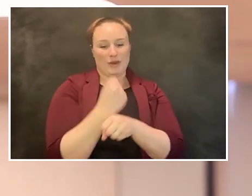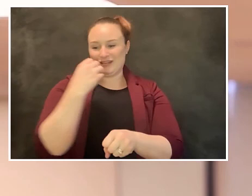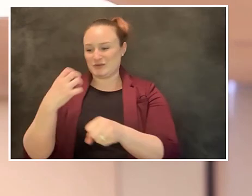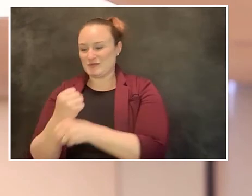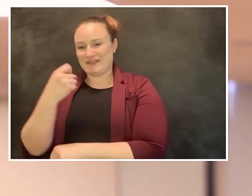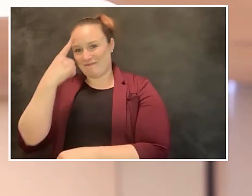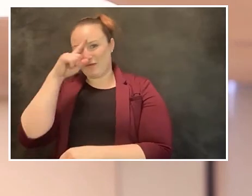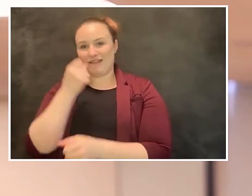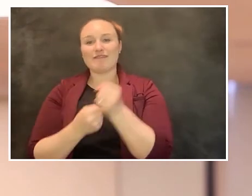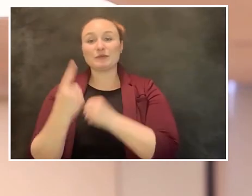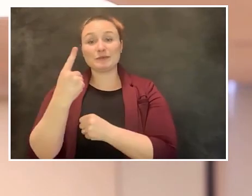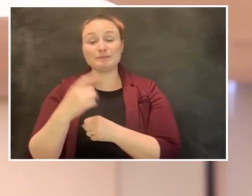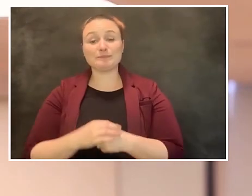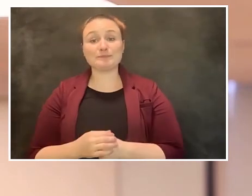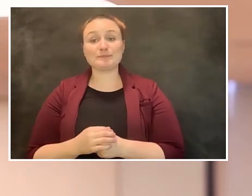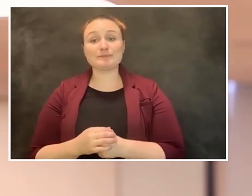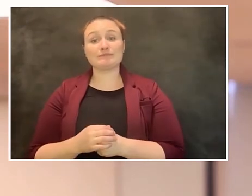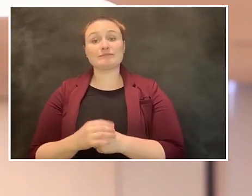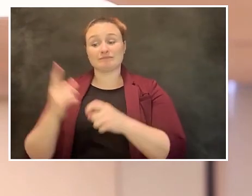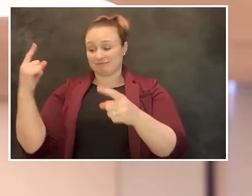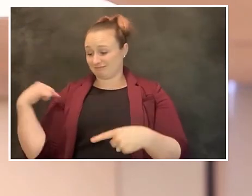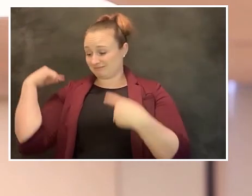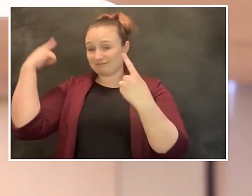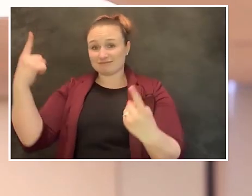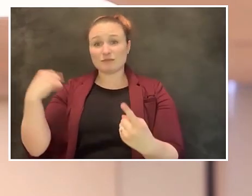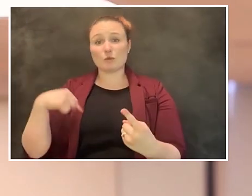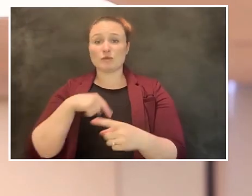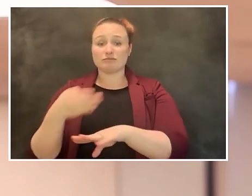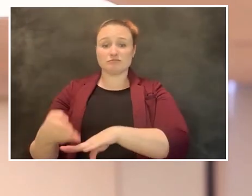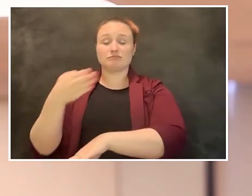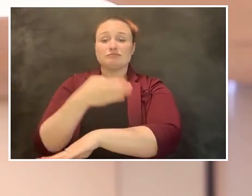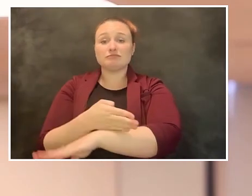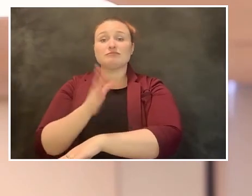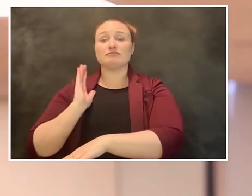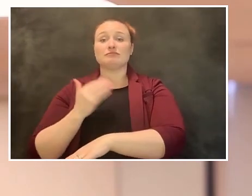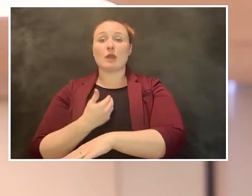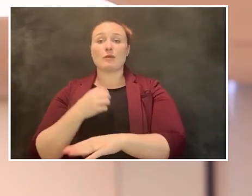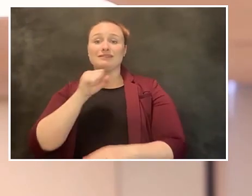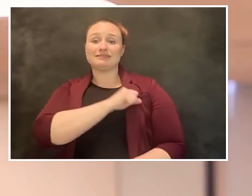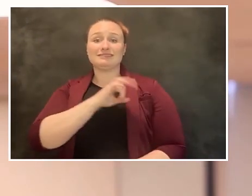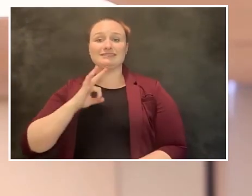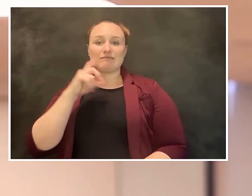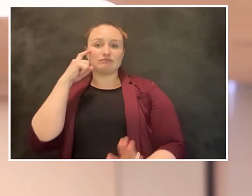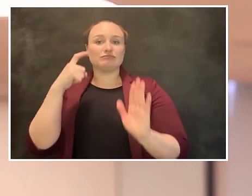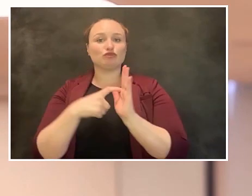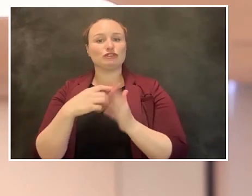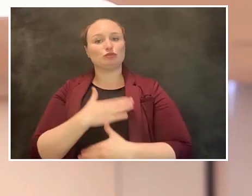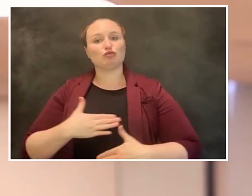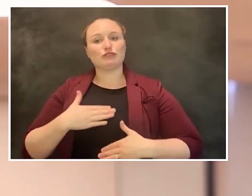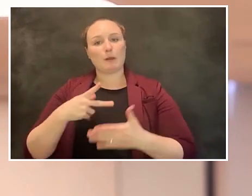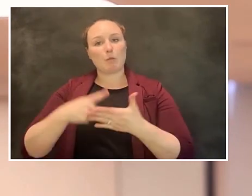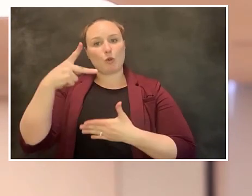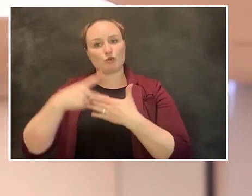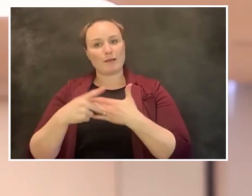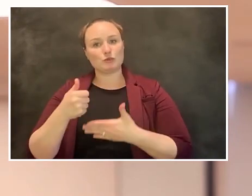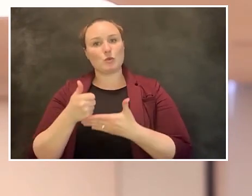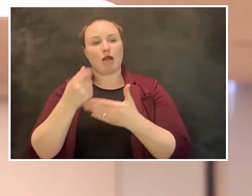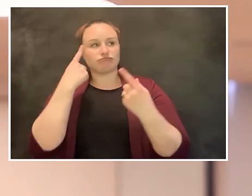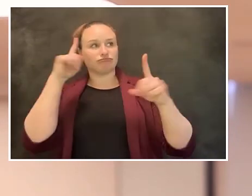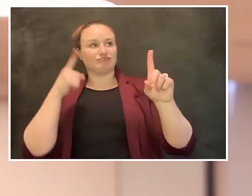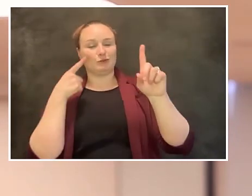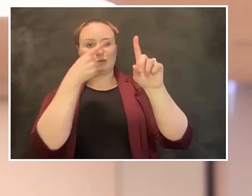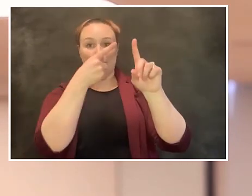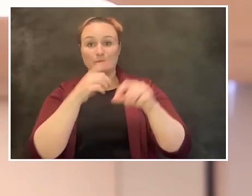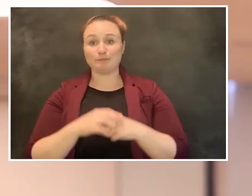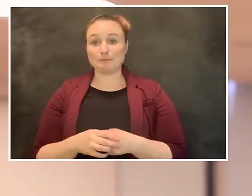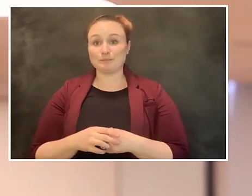Over the past 3 years, we've continued to improve upon a staff recognition and appreciation program to help achieve this goal. The